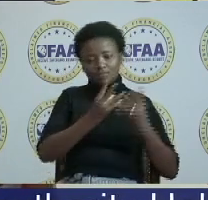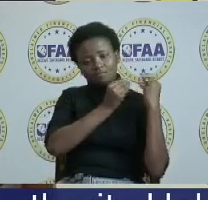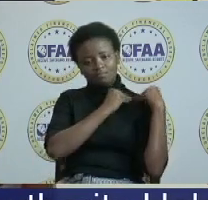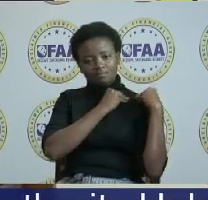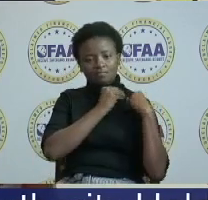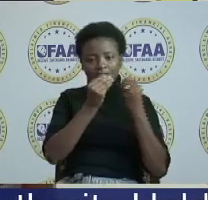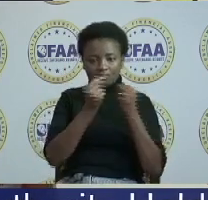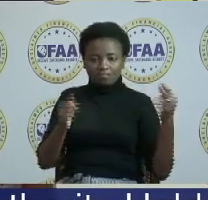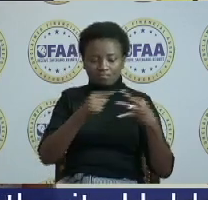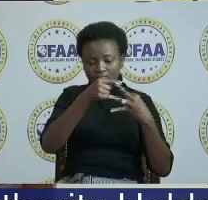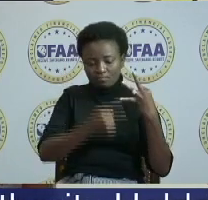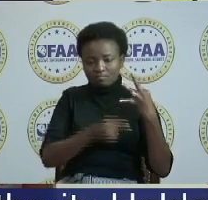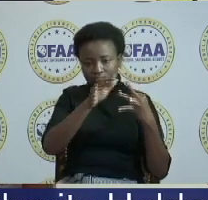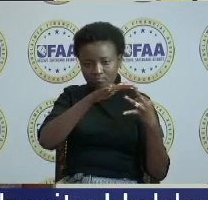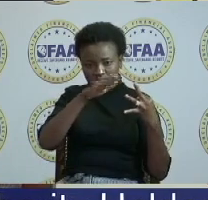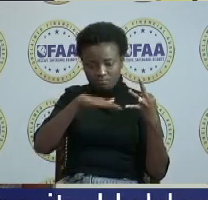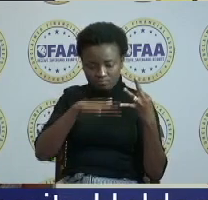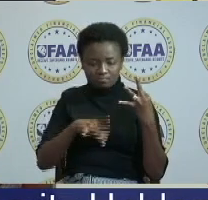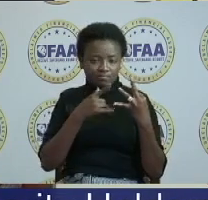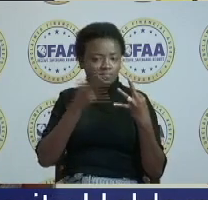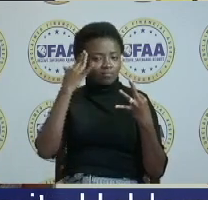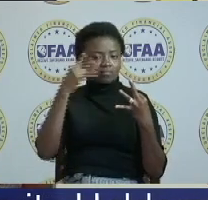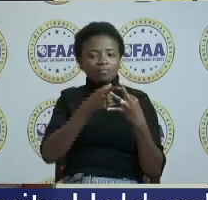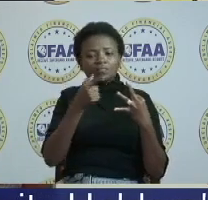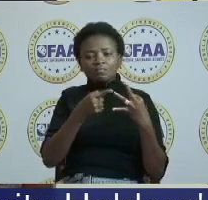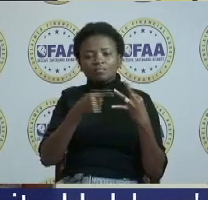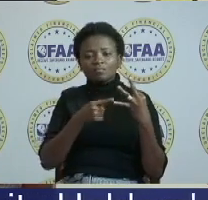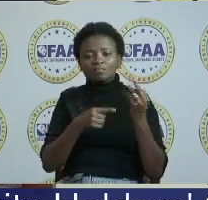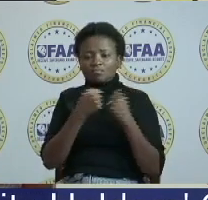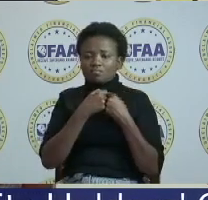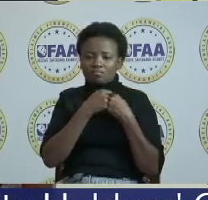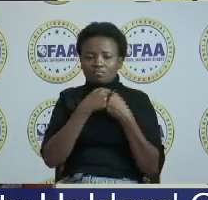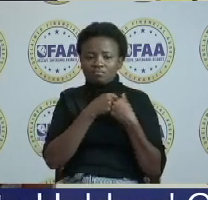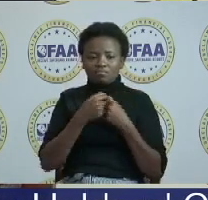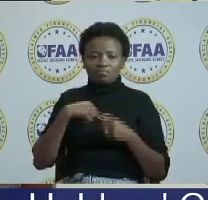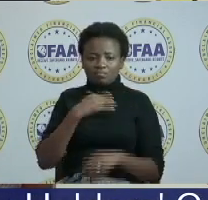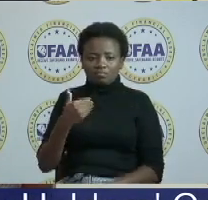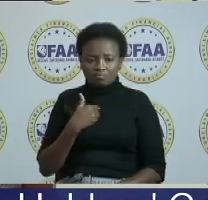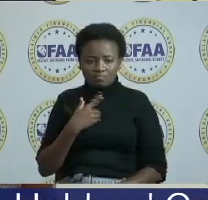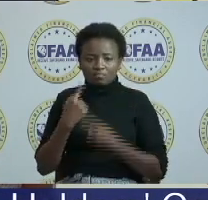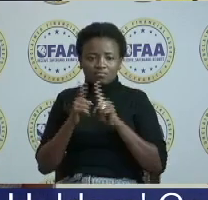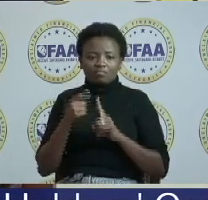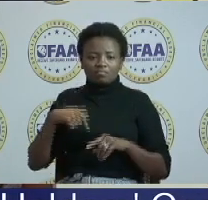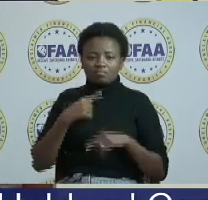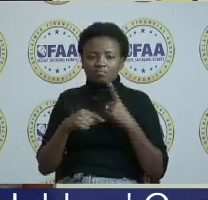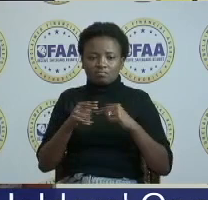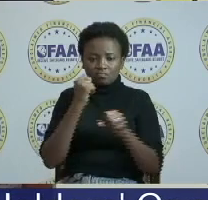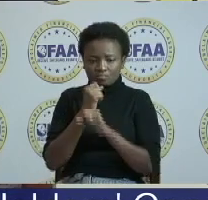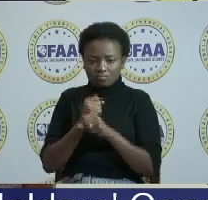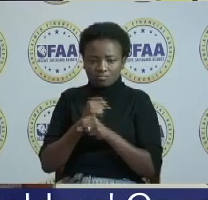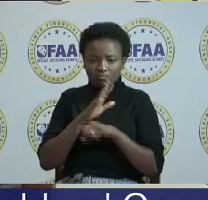areas. We are working on them. We know what the challenges are. We are working on awareness, and you can see